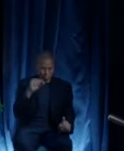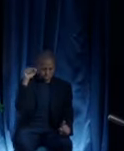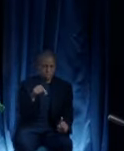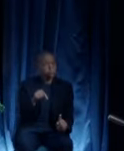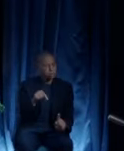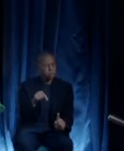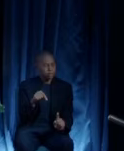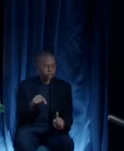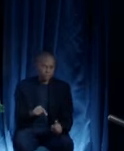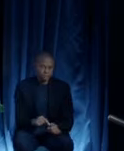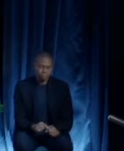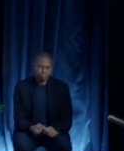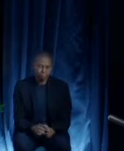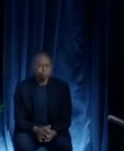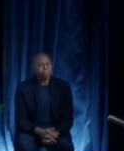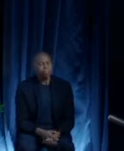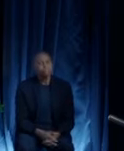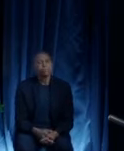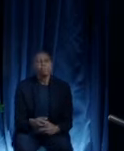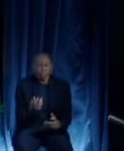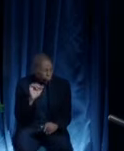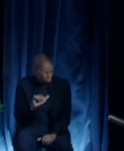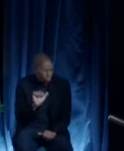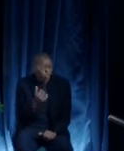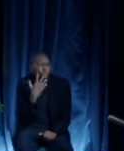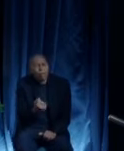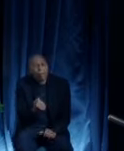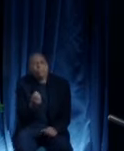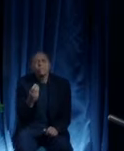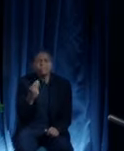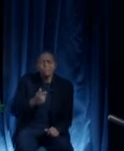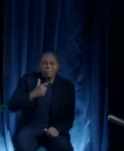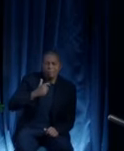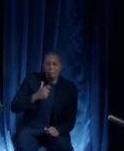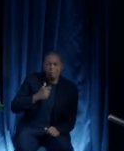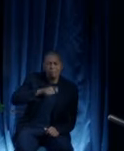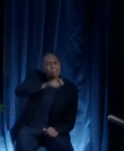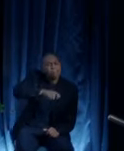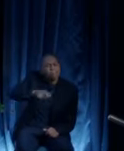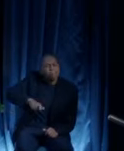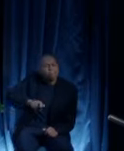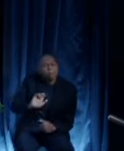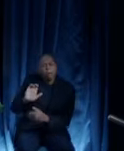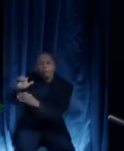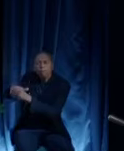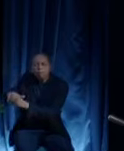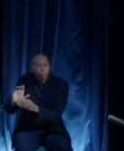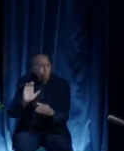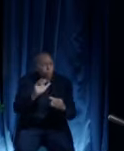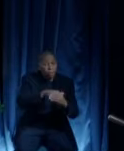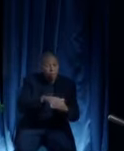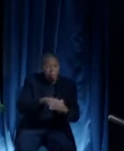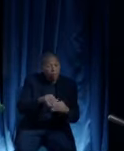so there are overlaps of personnel between a parliament and the court,